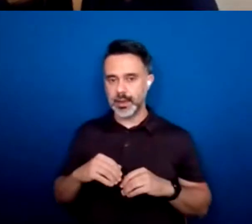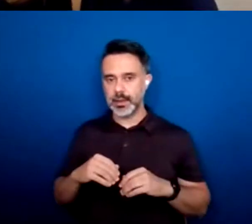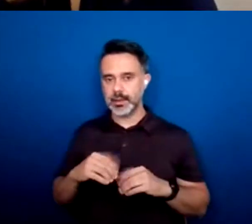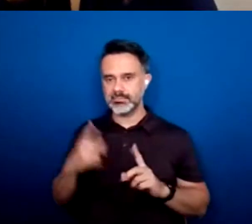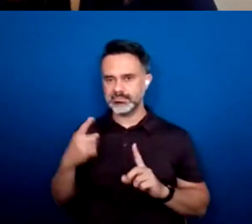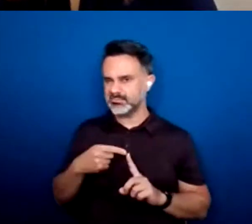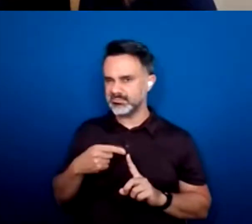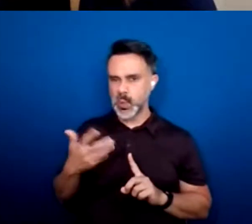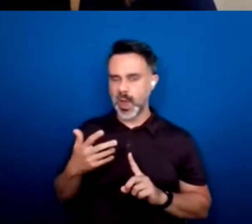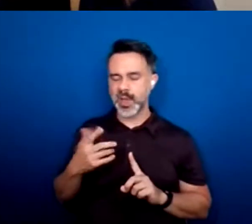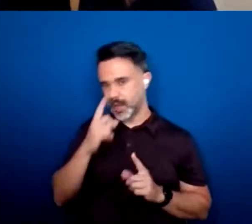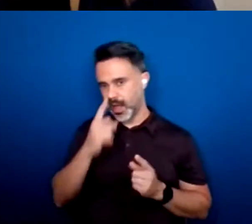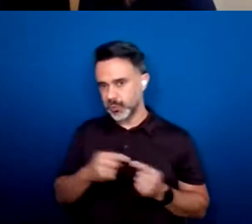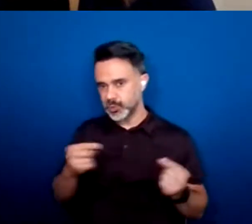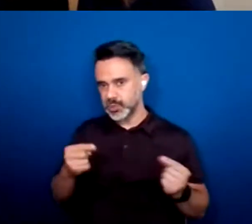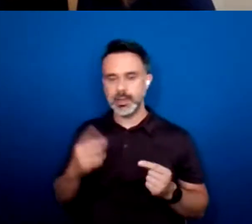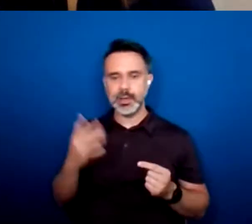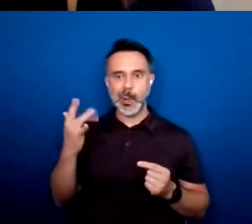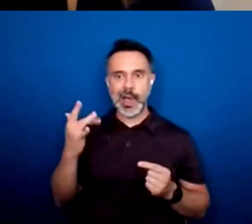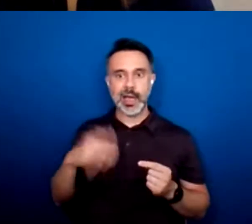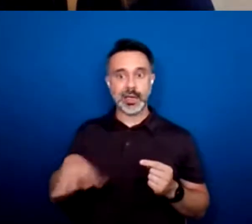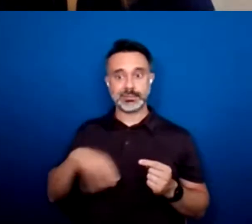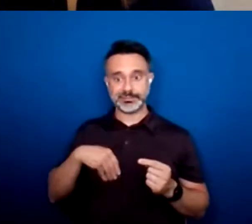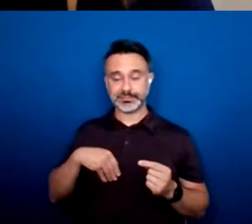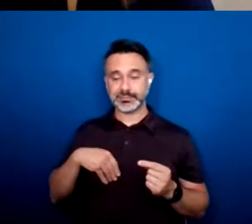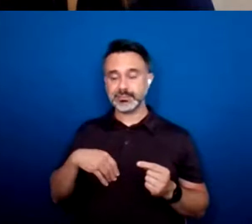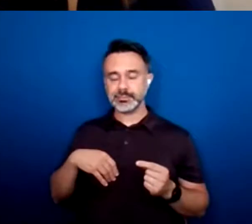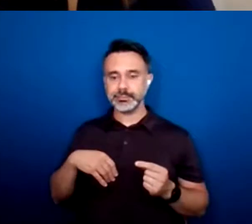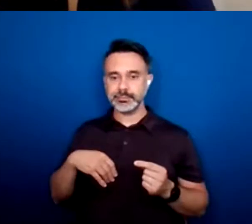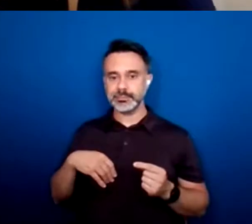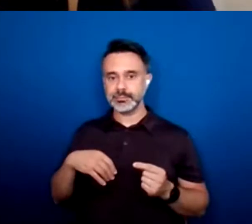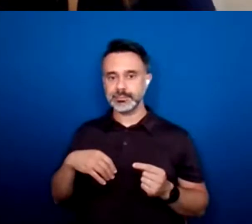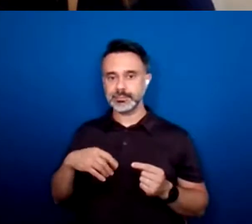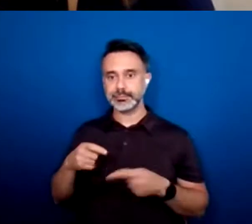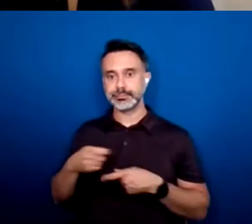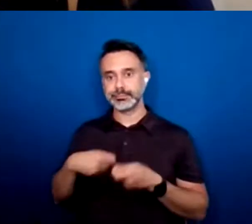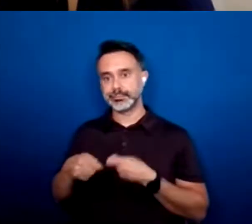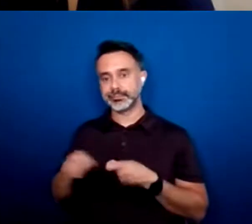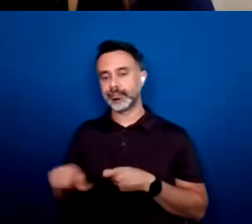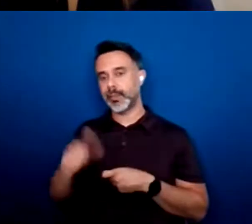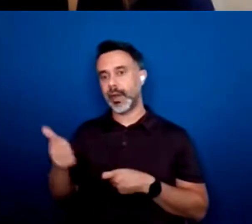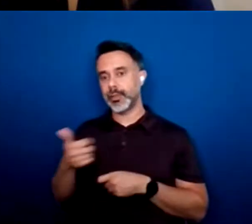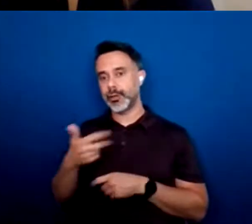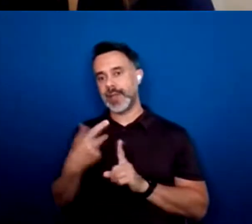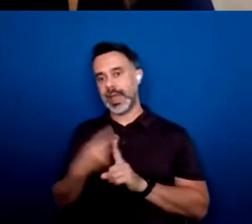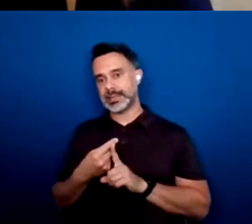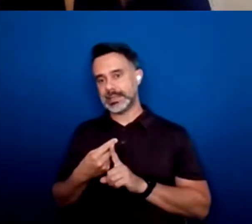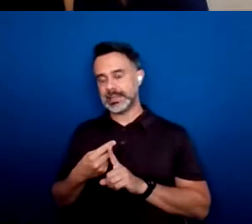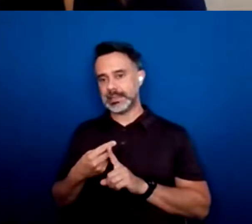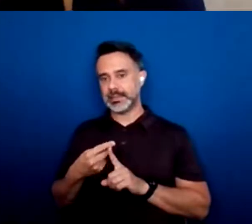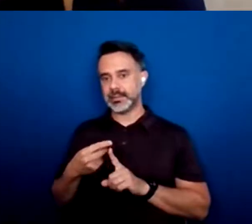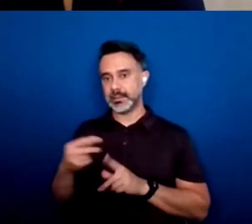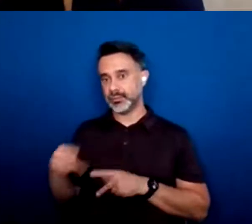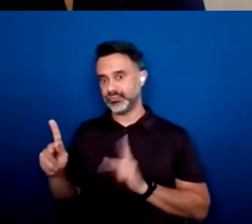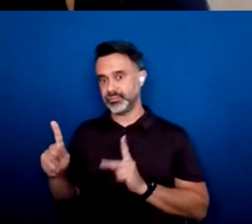allergies are and why it would be okay to take another, an alternative vaccine,